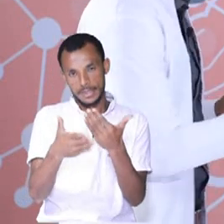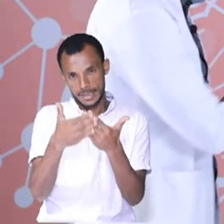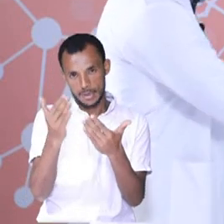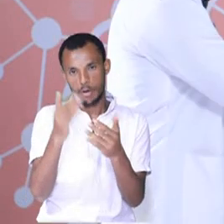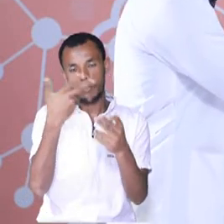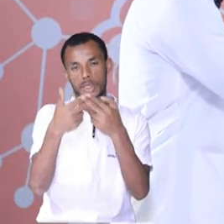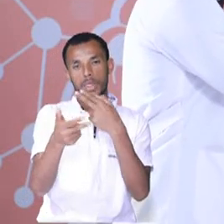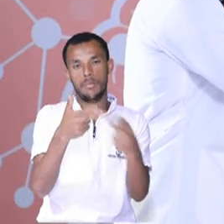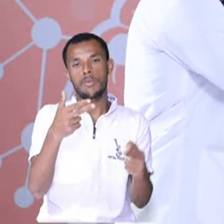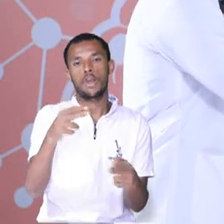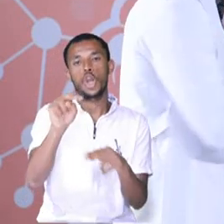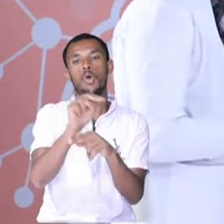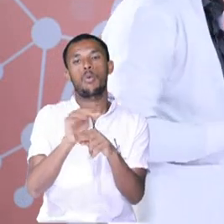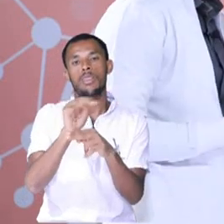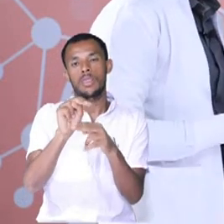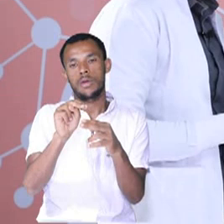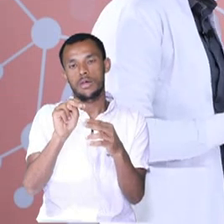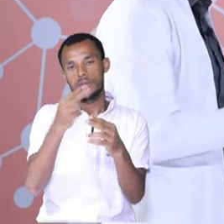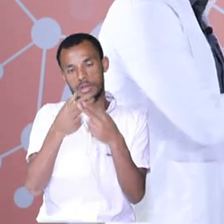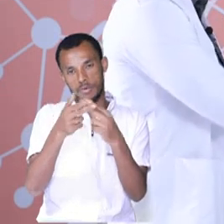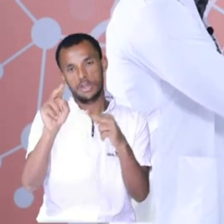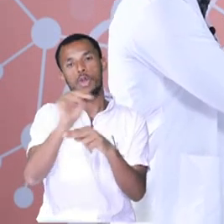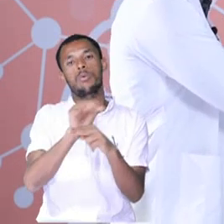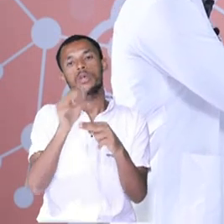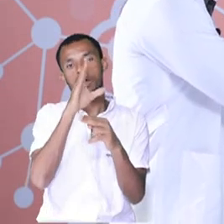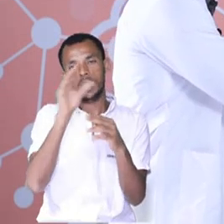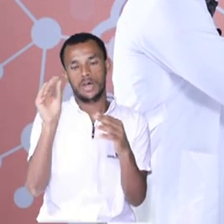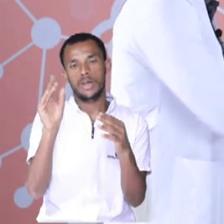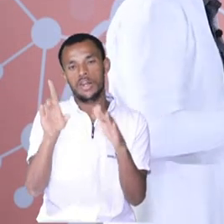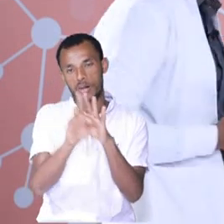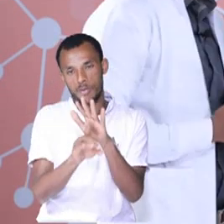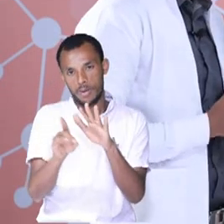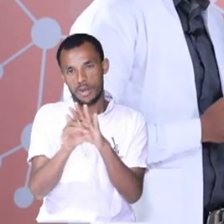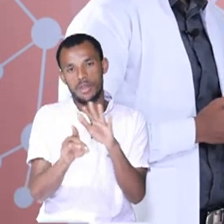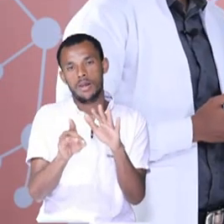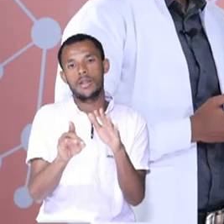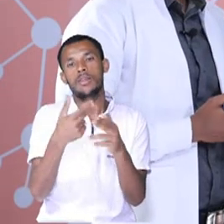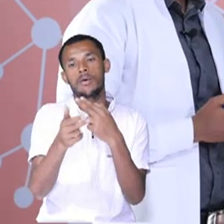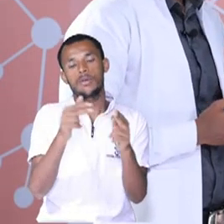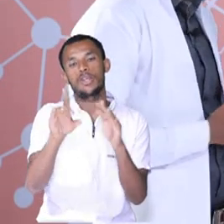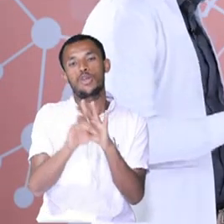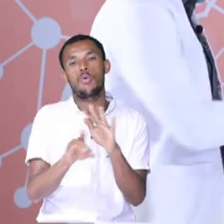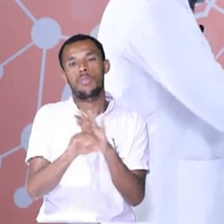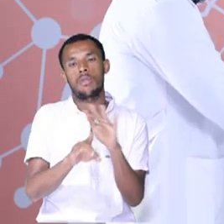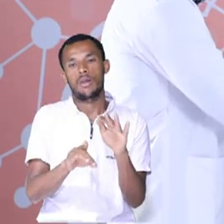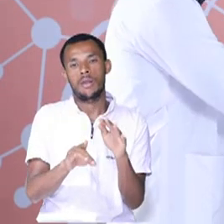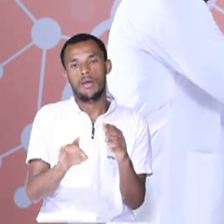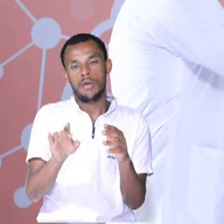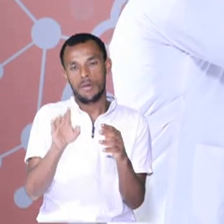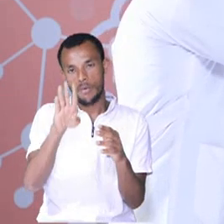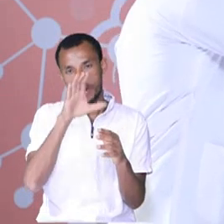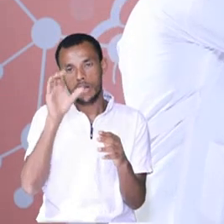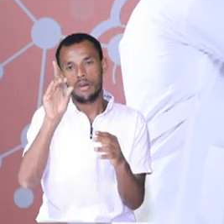simply multiply numerator by the numerator and denominator by the denominator. But